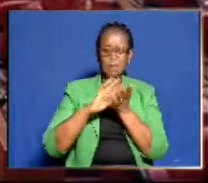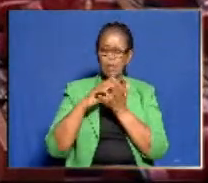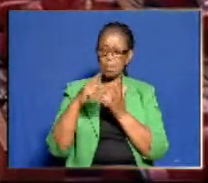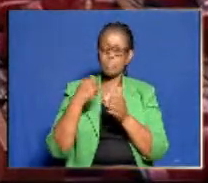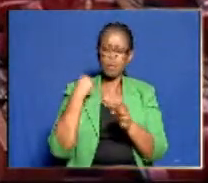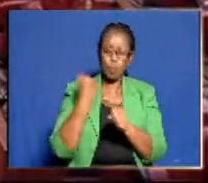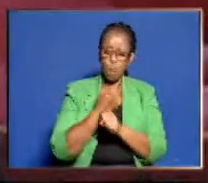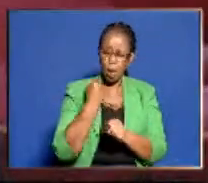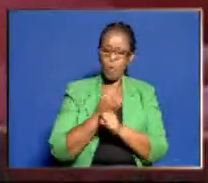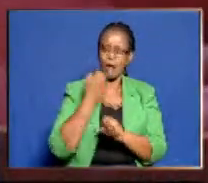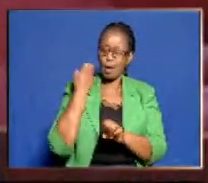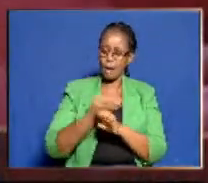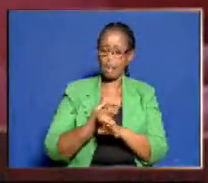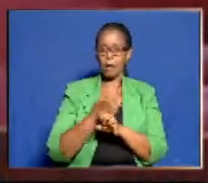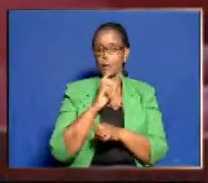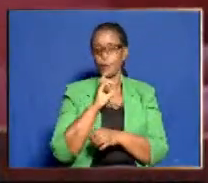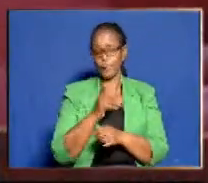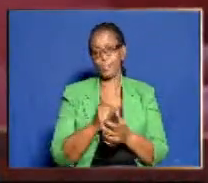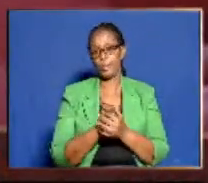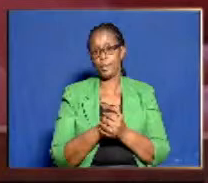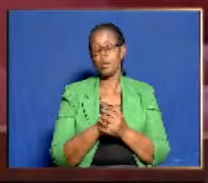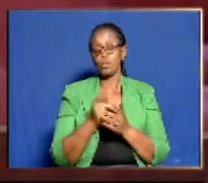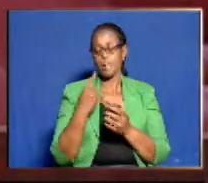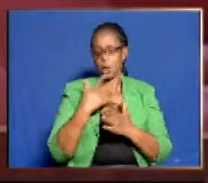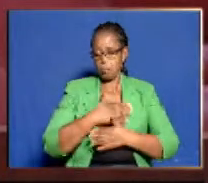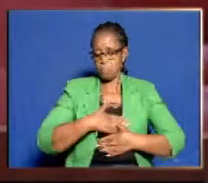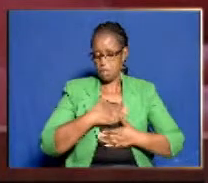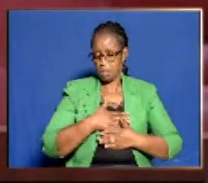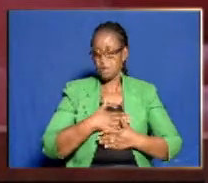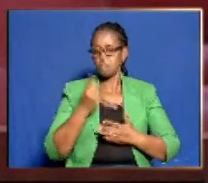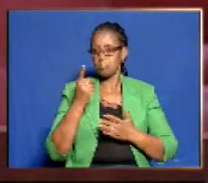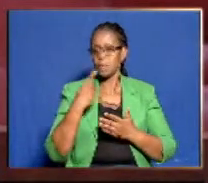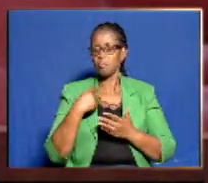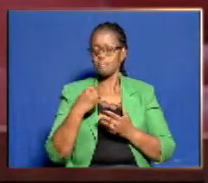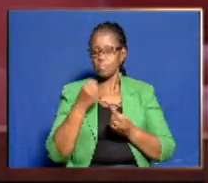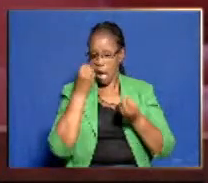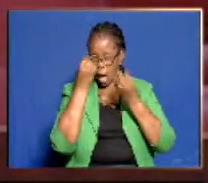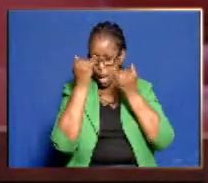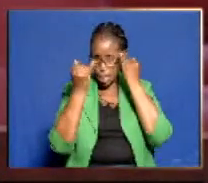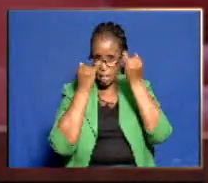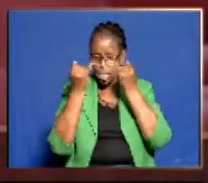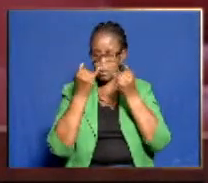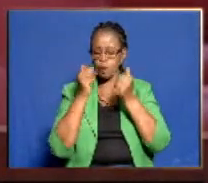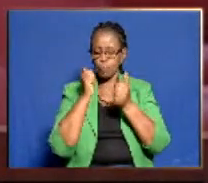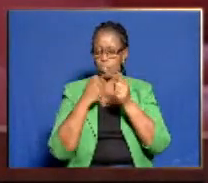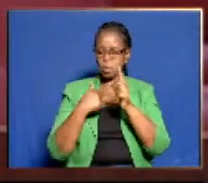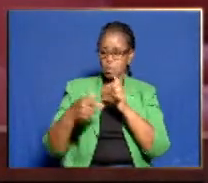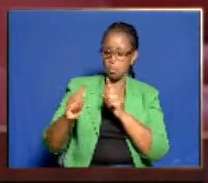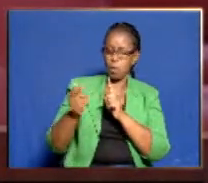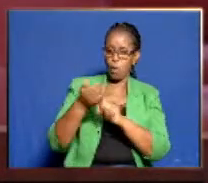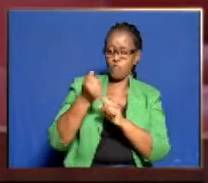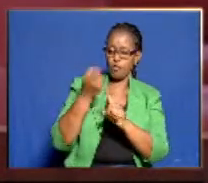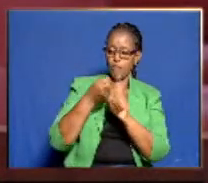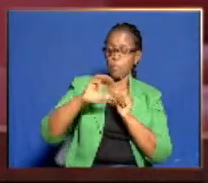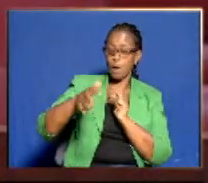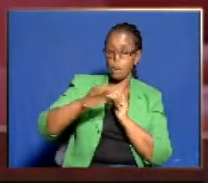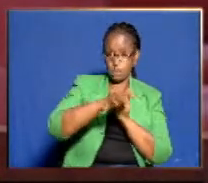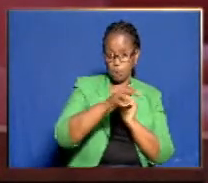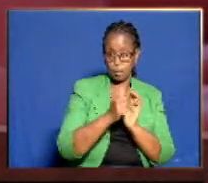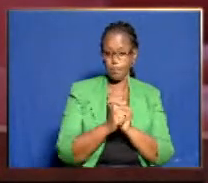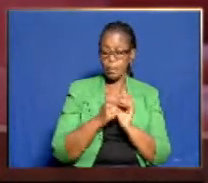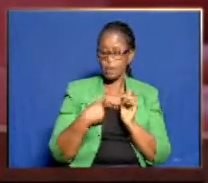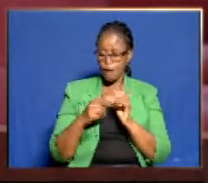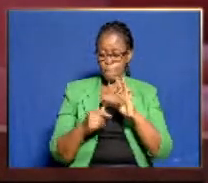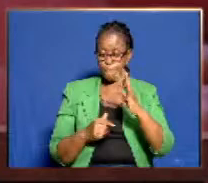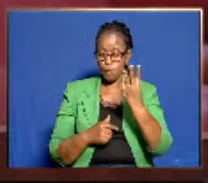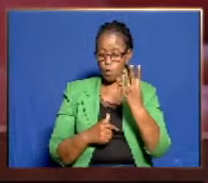and we appreciate the input they got from those counties. Honorable Speaker, this is the 4th annual budget to be prepared